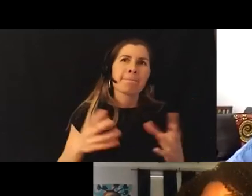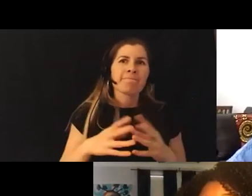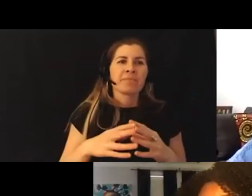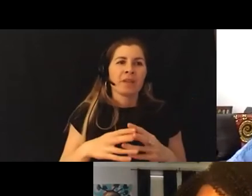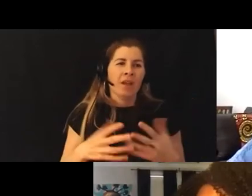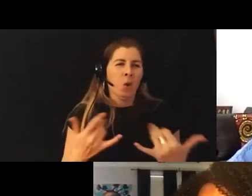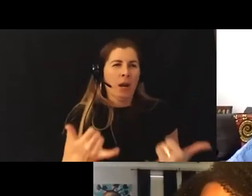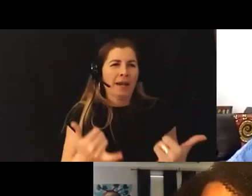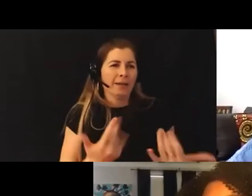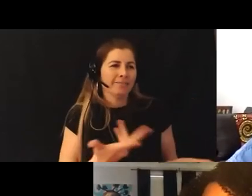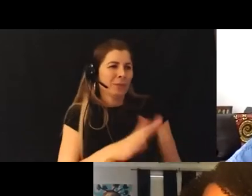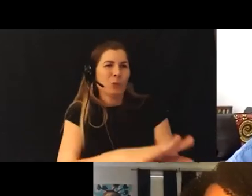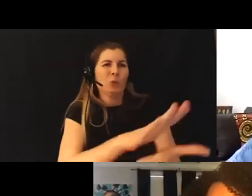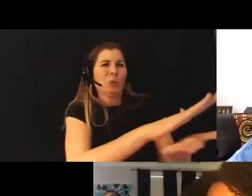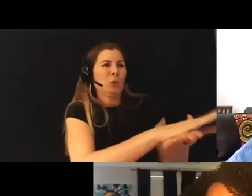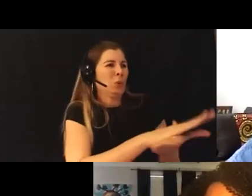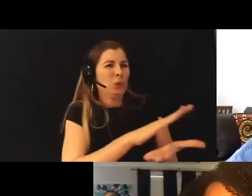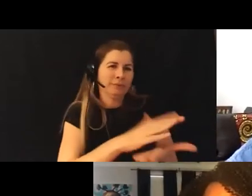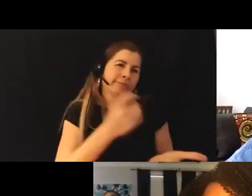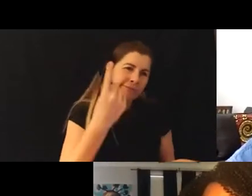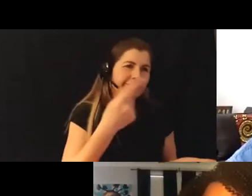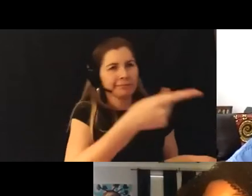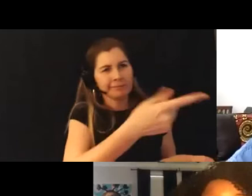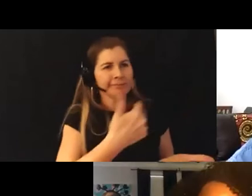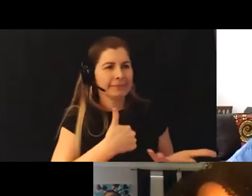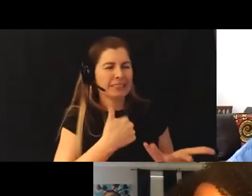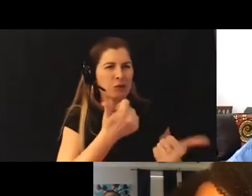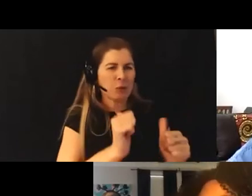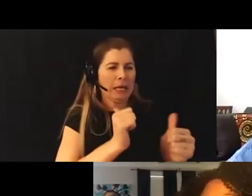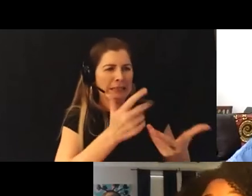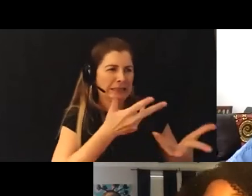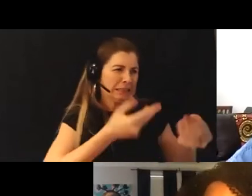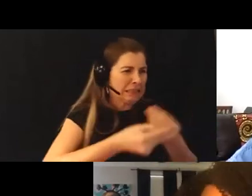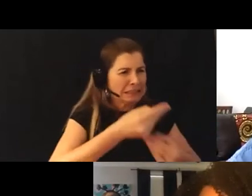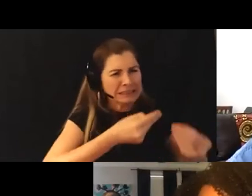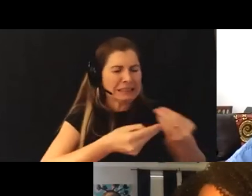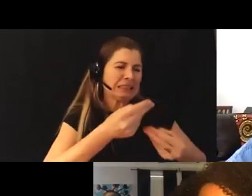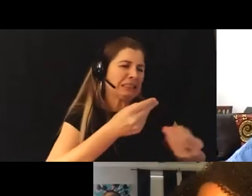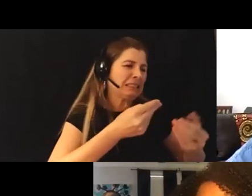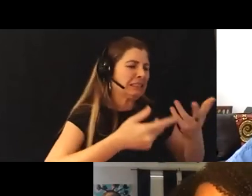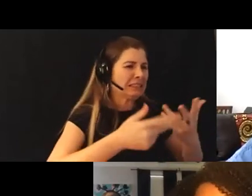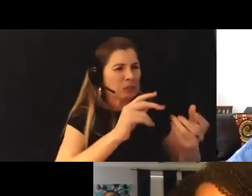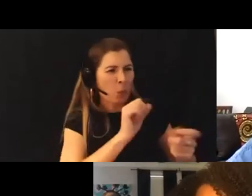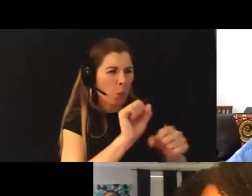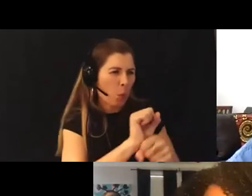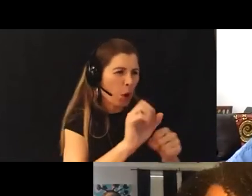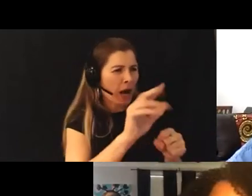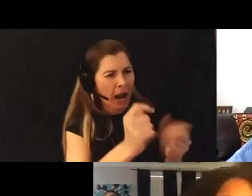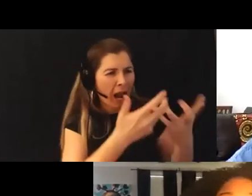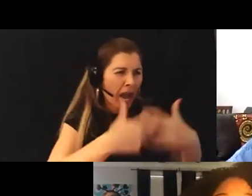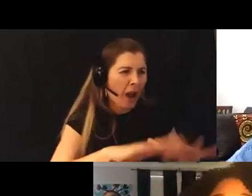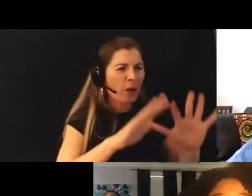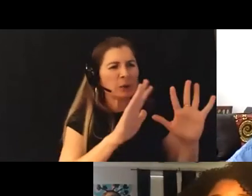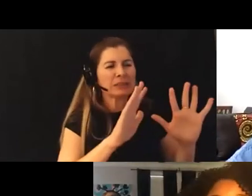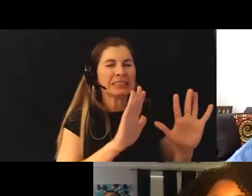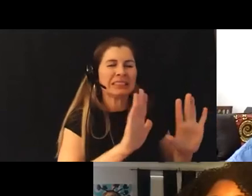slowdown for school systems, as school systems attempt to reconcile seat time and arts learning and continuity of learning plans,